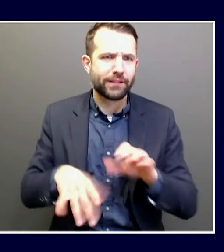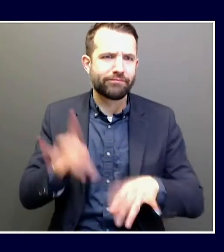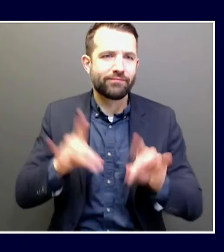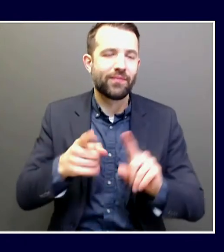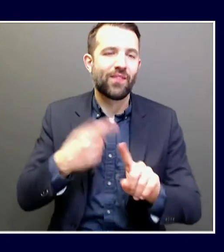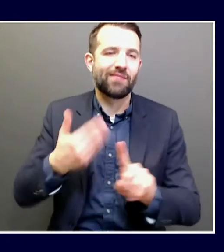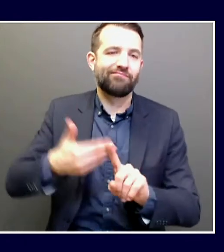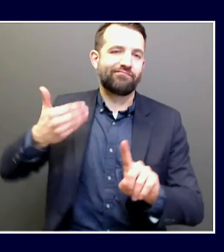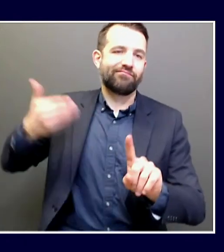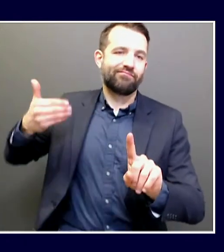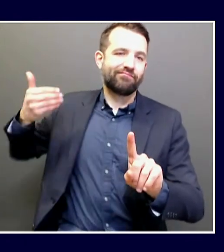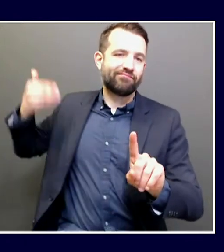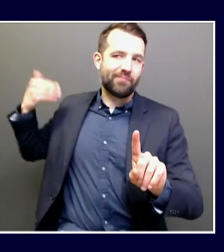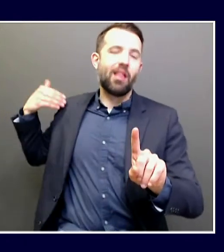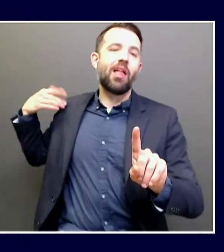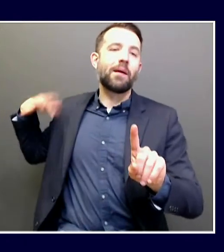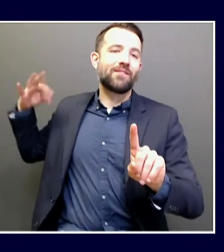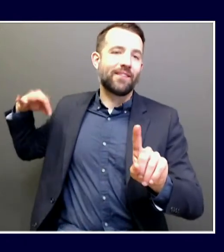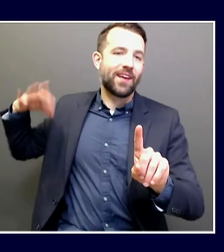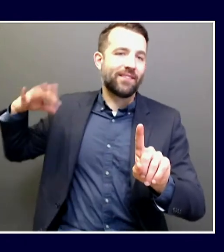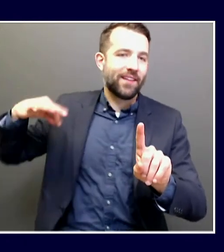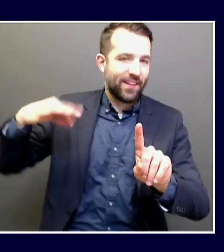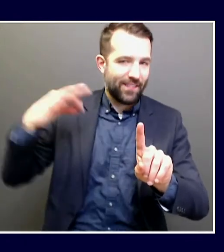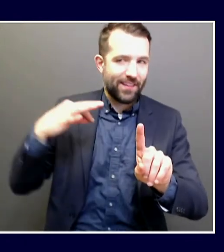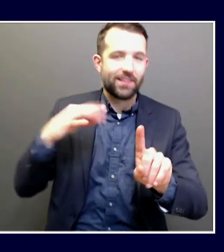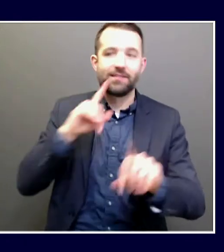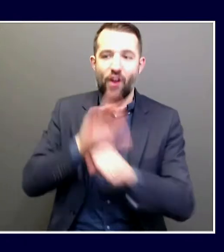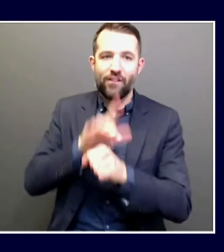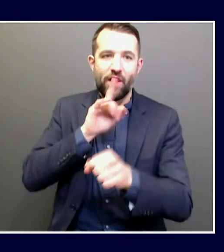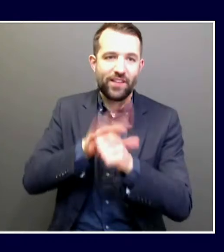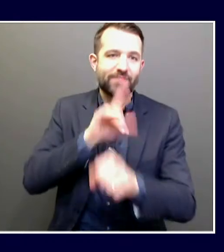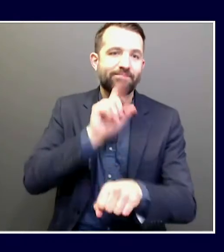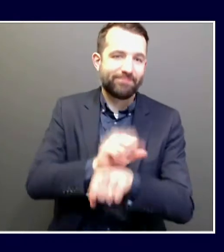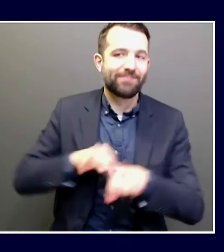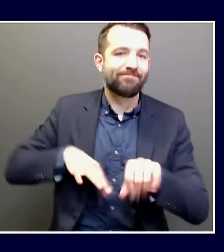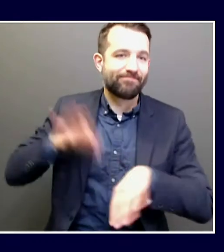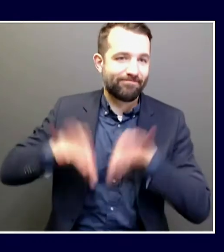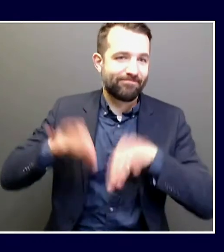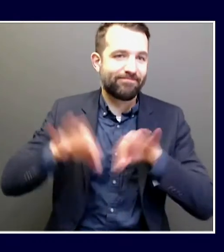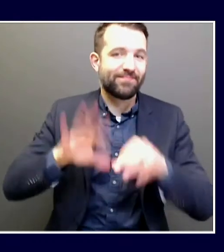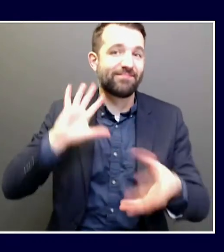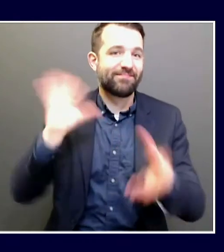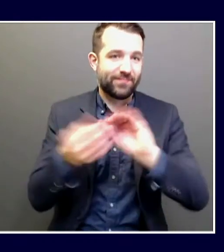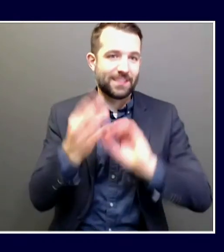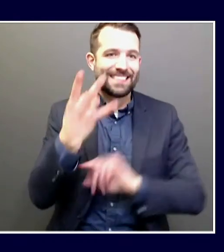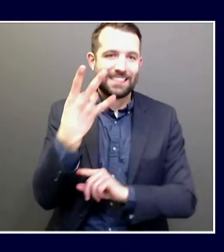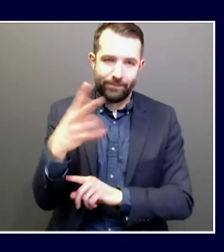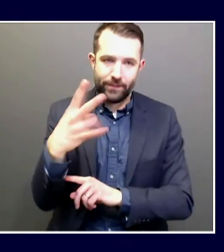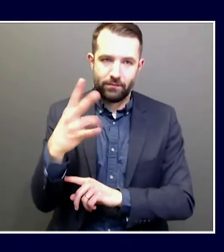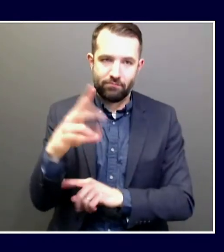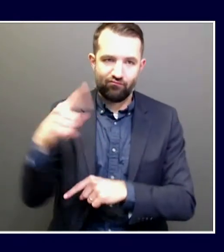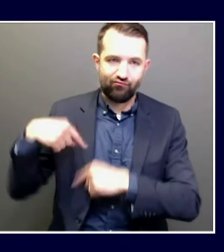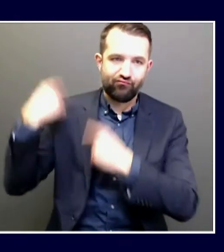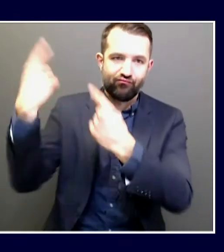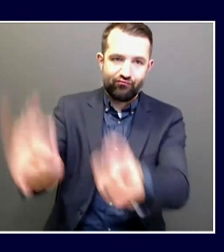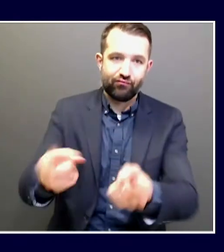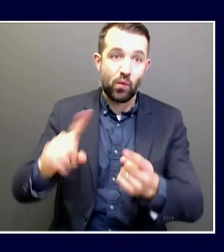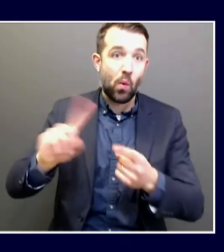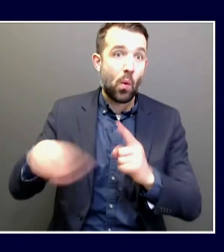vital records review process. Those deaths, those 17 deaths, occurred between November 15th